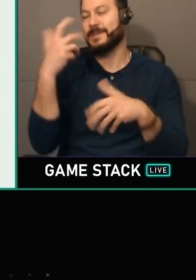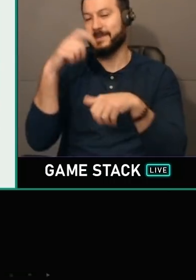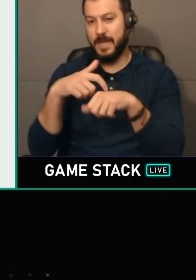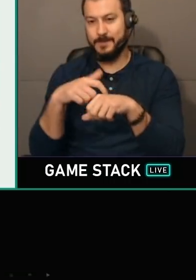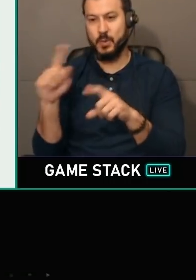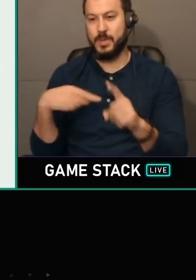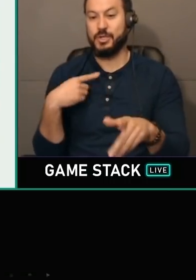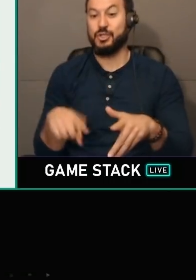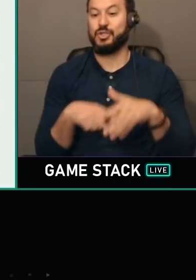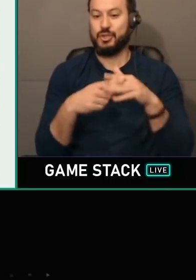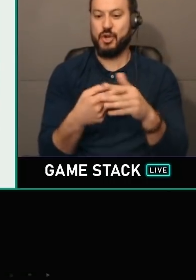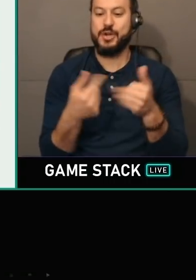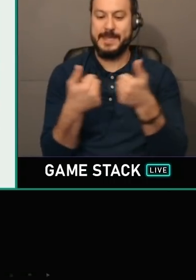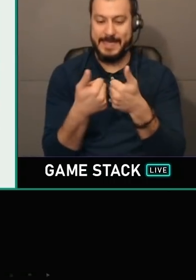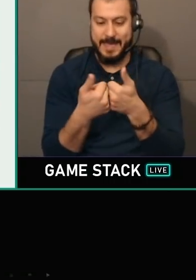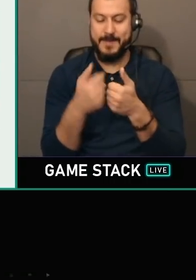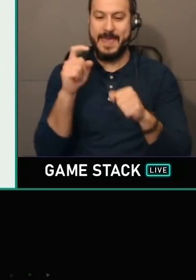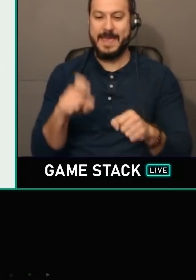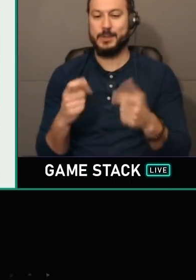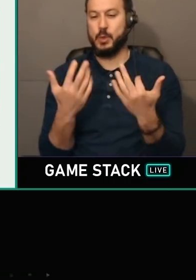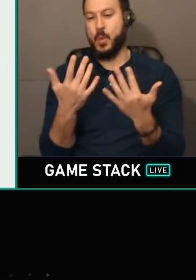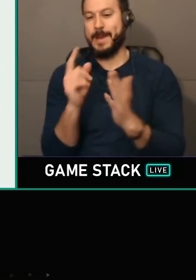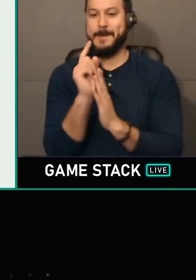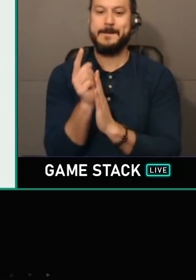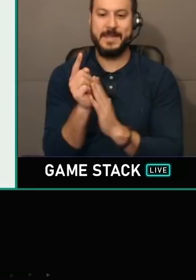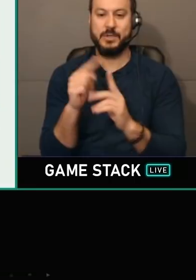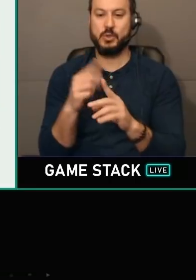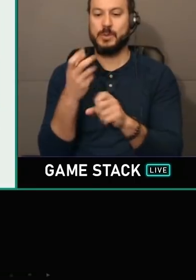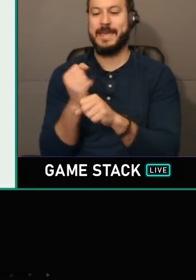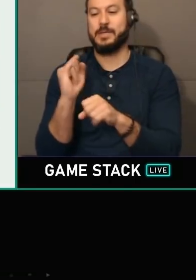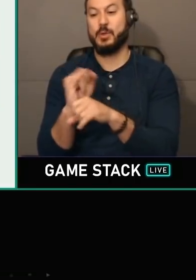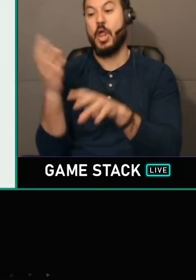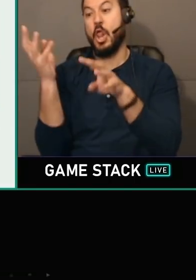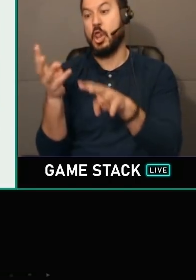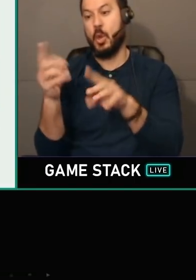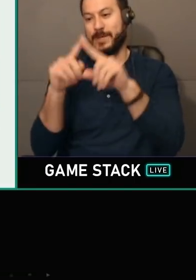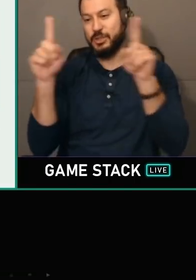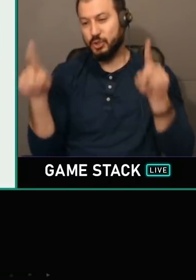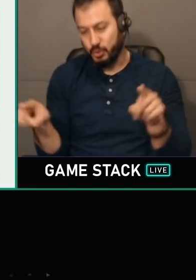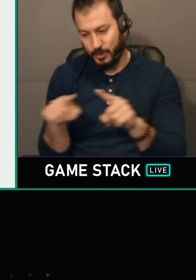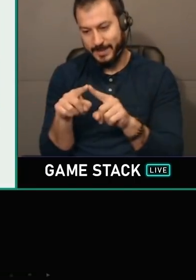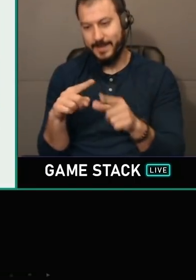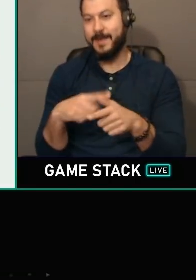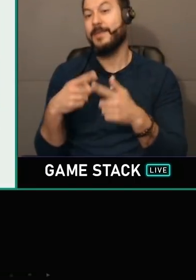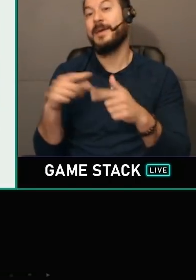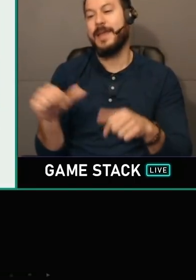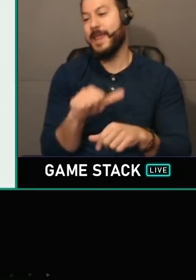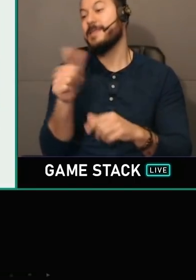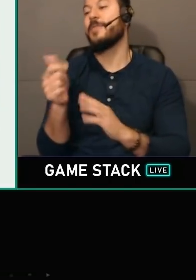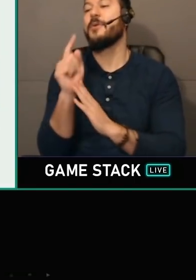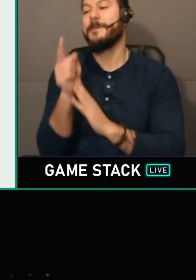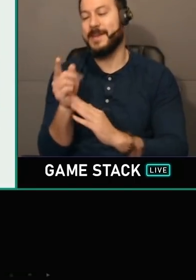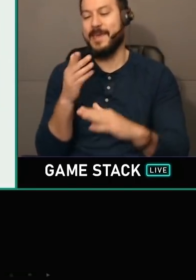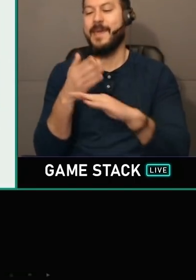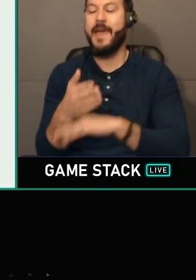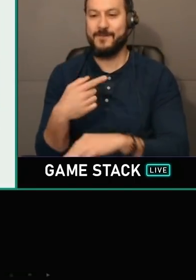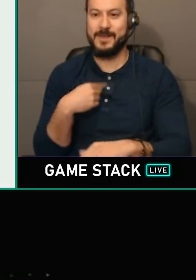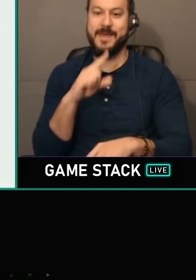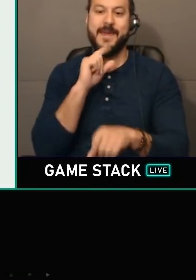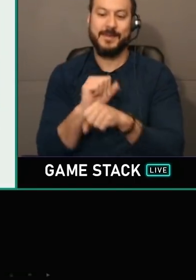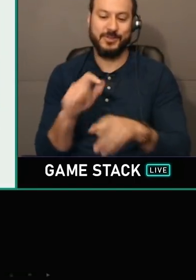started a game and I've had to wait a minute to get to the loading screen, and then another minute after I actually start the